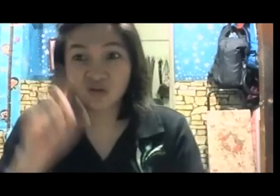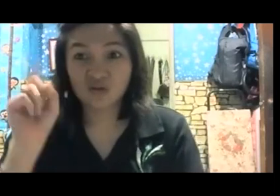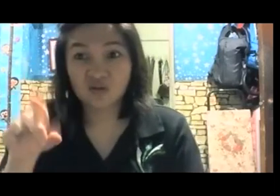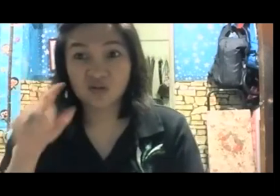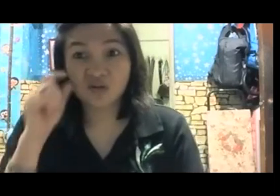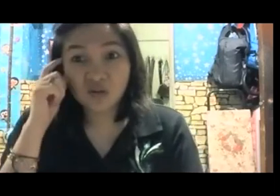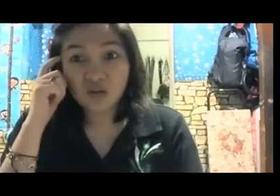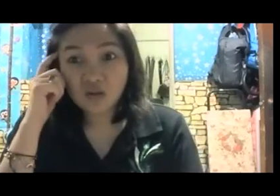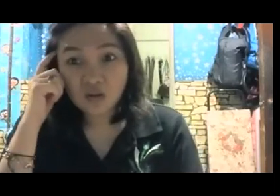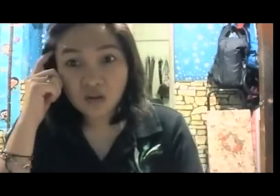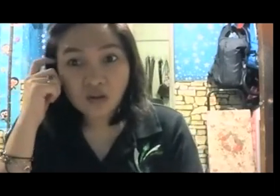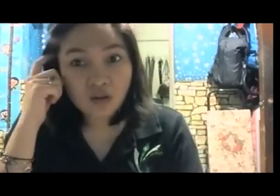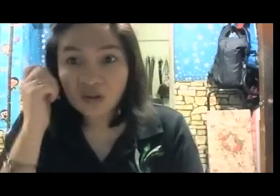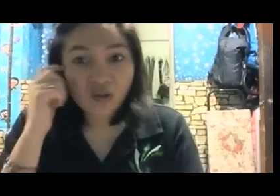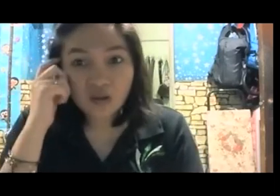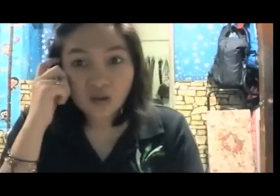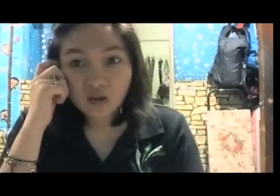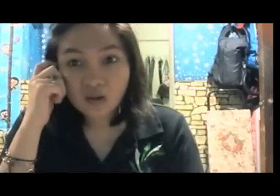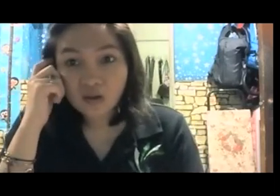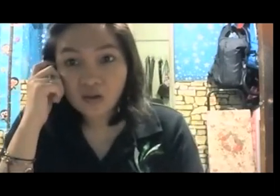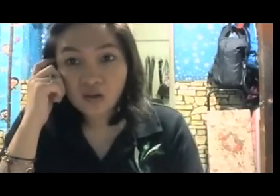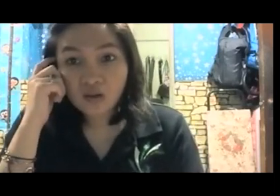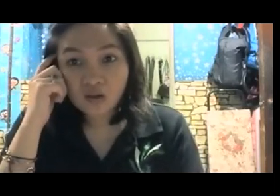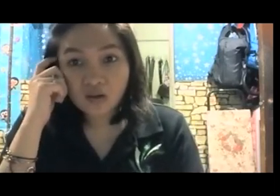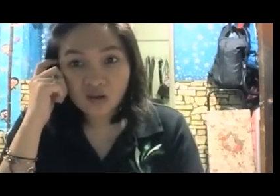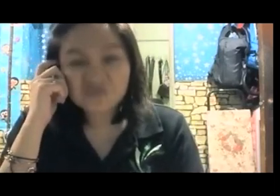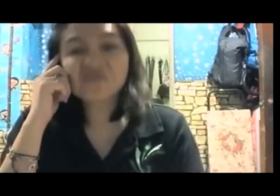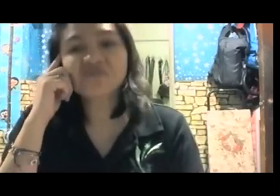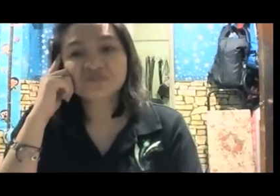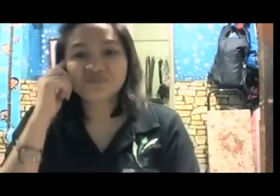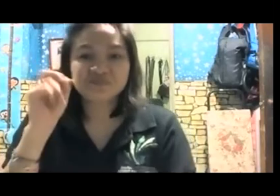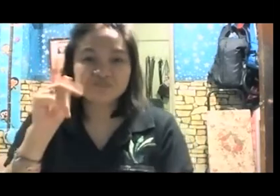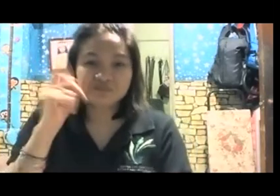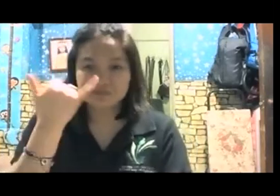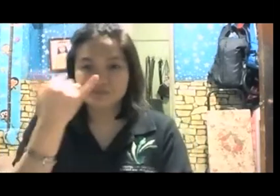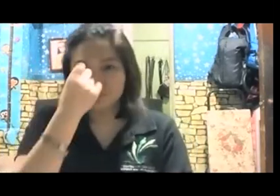But there's no subject object sentence. No,